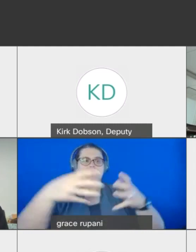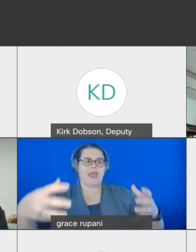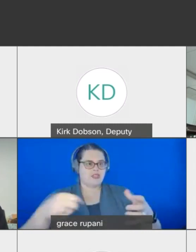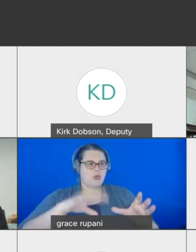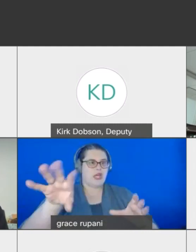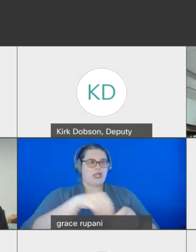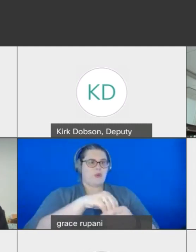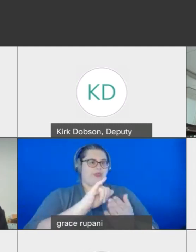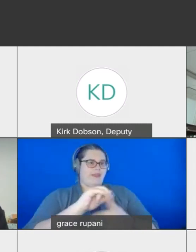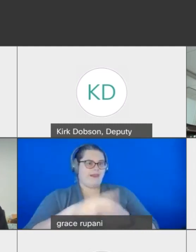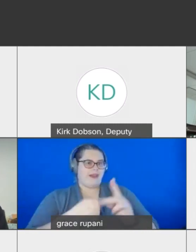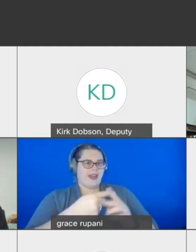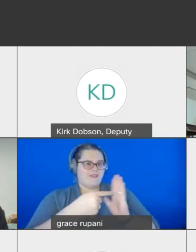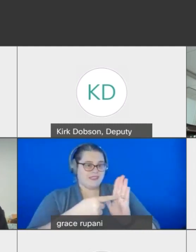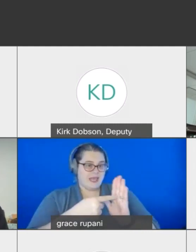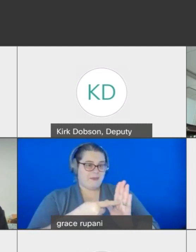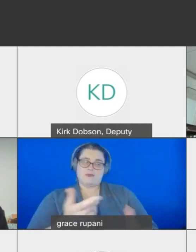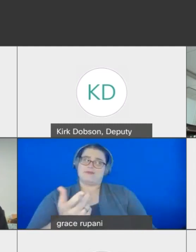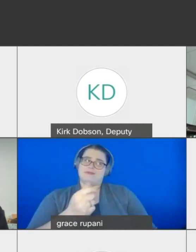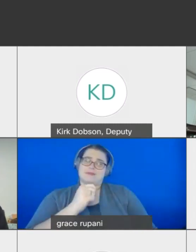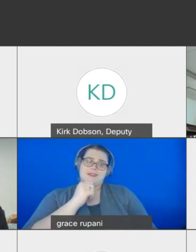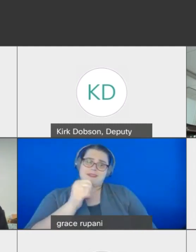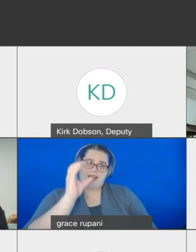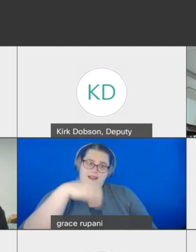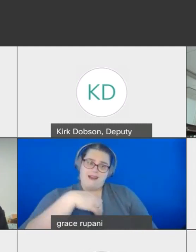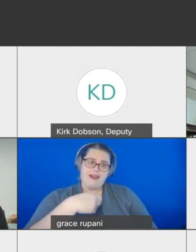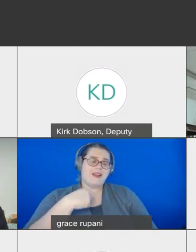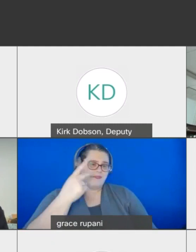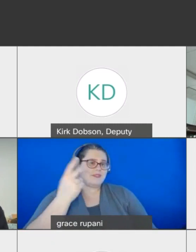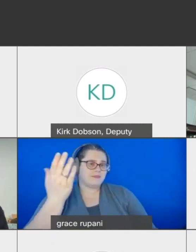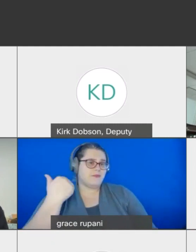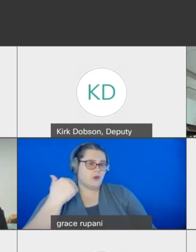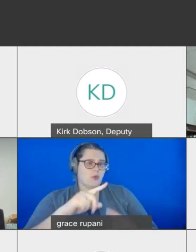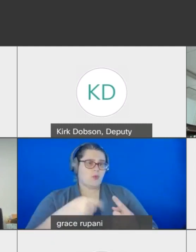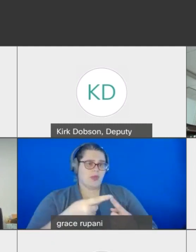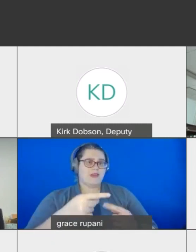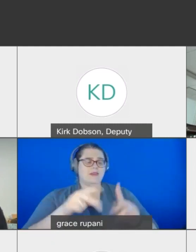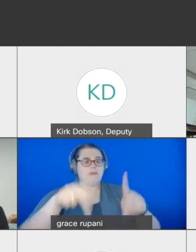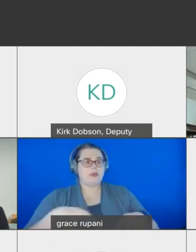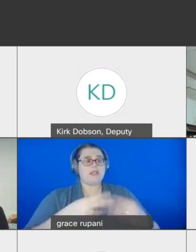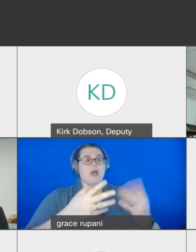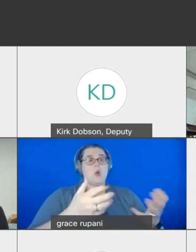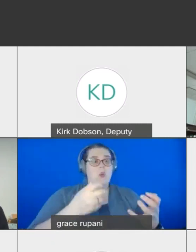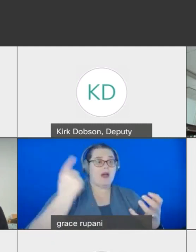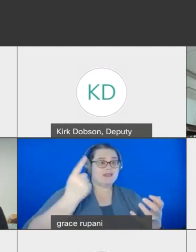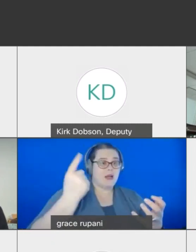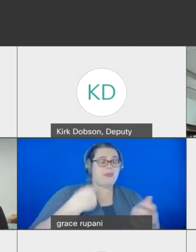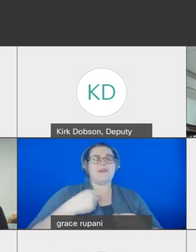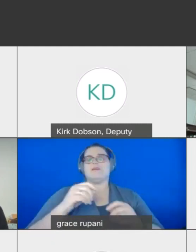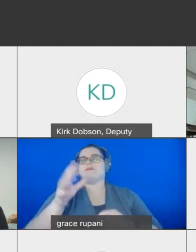examples. It's not unusual at all, a circumstance where a person wants something or doesn't want something, and